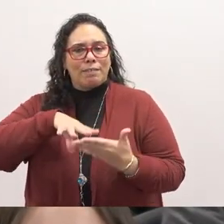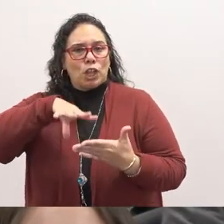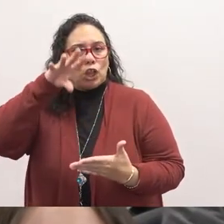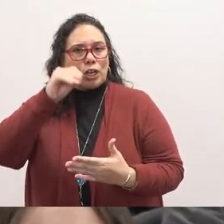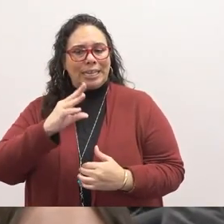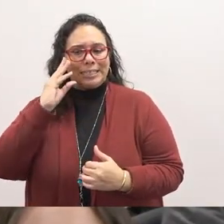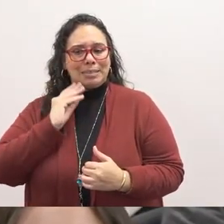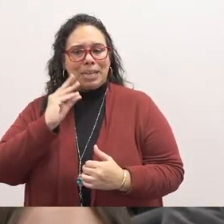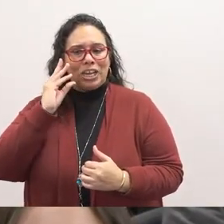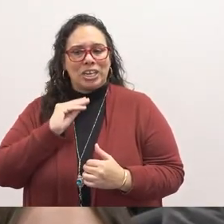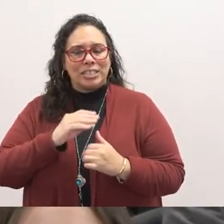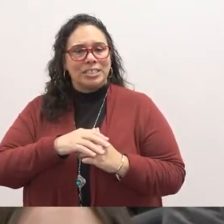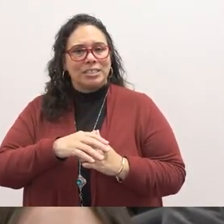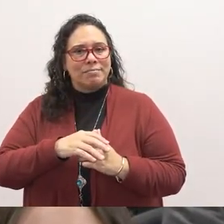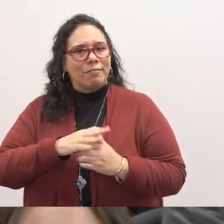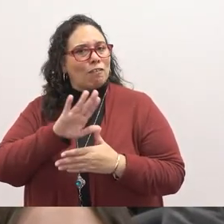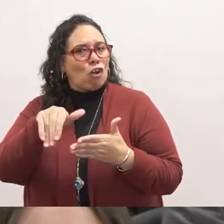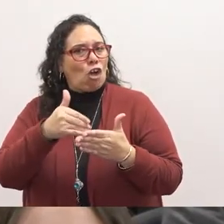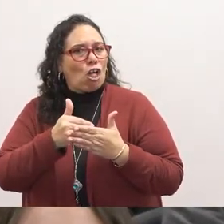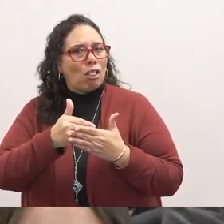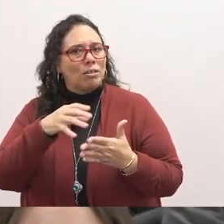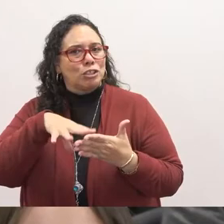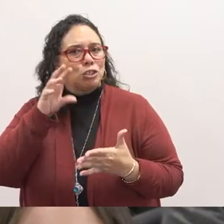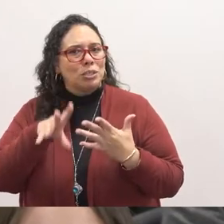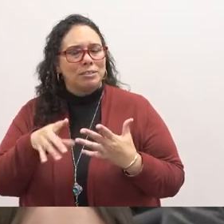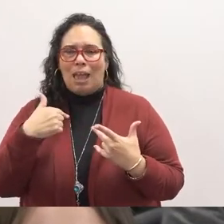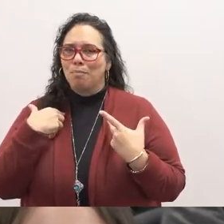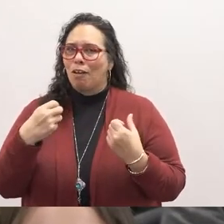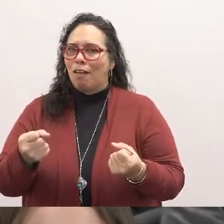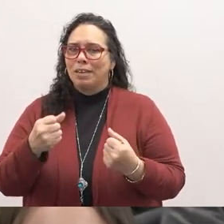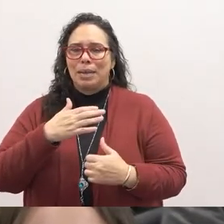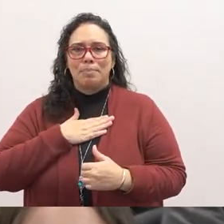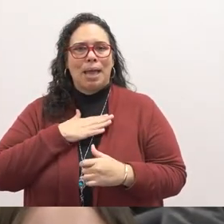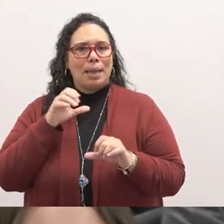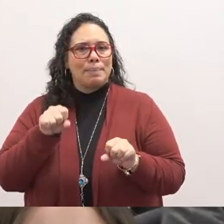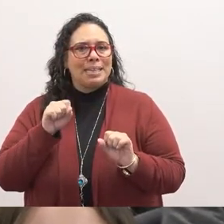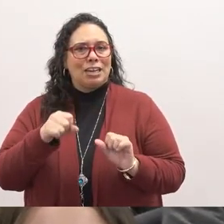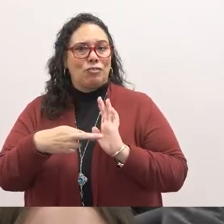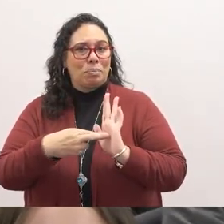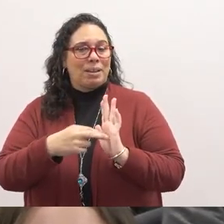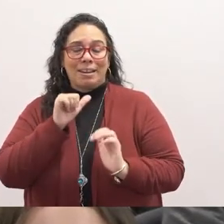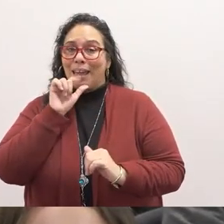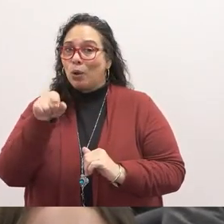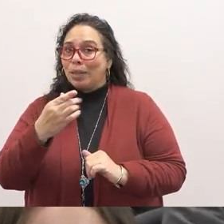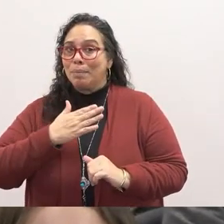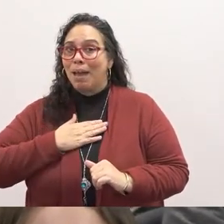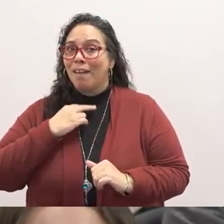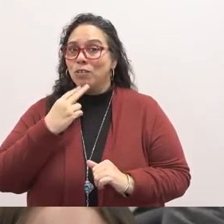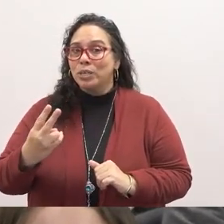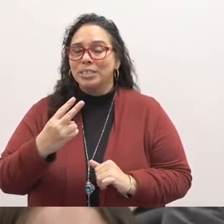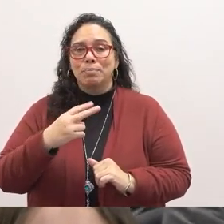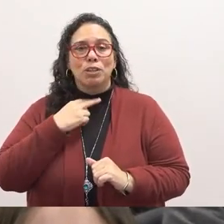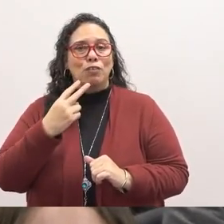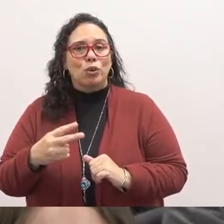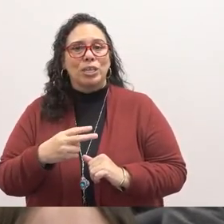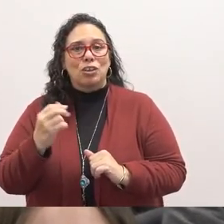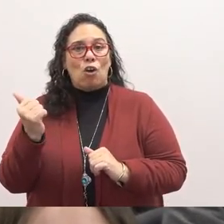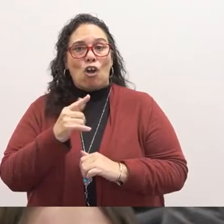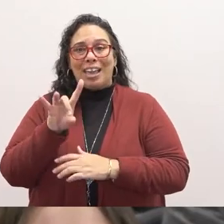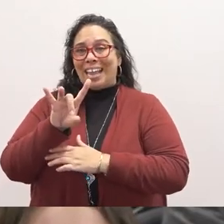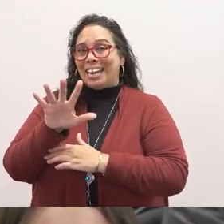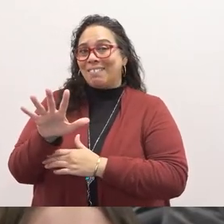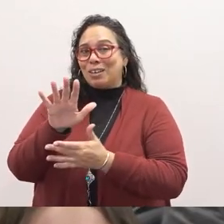experience and for all students. I'm confident in my ability to represent not only my voice, but the voices of all 85 schools in